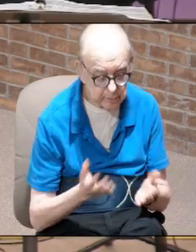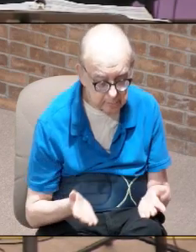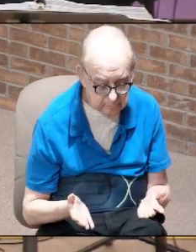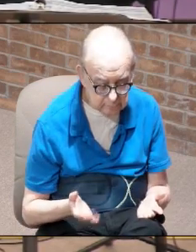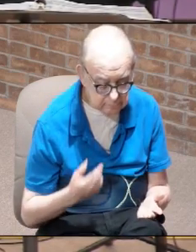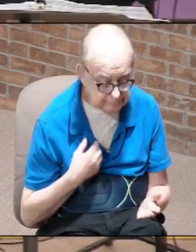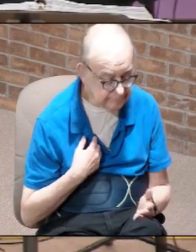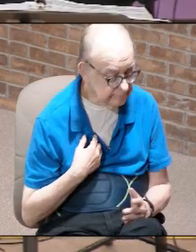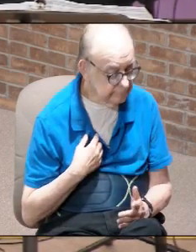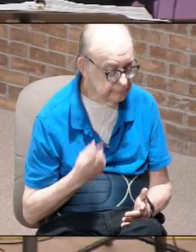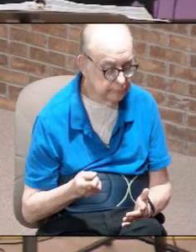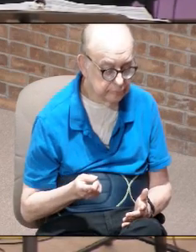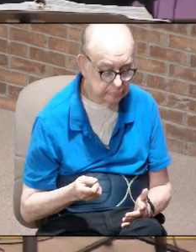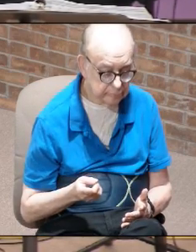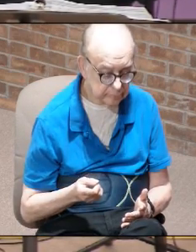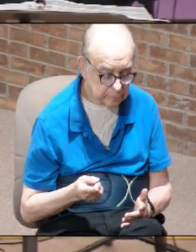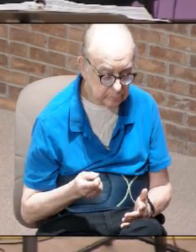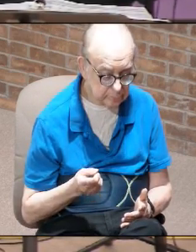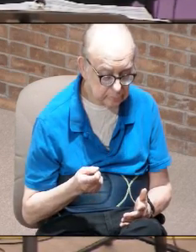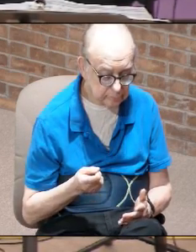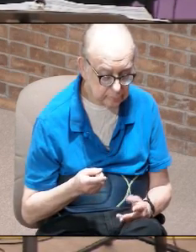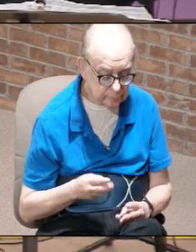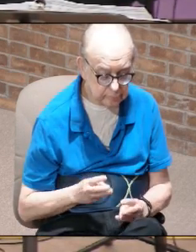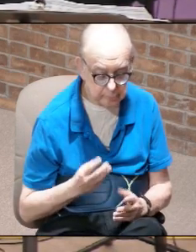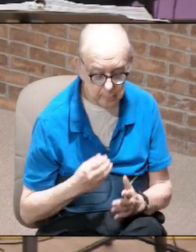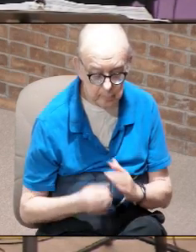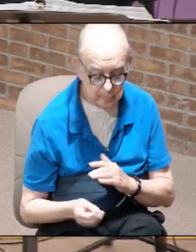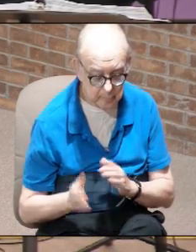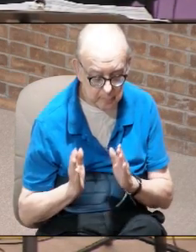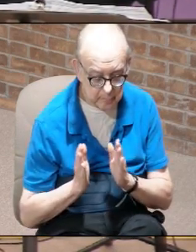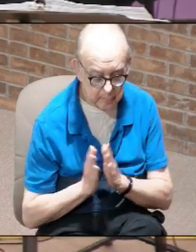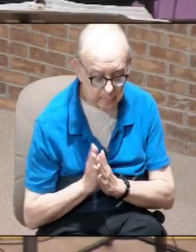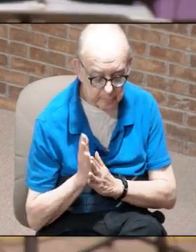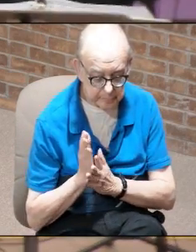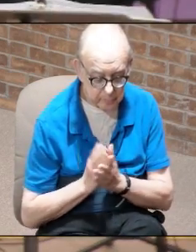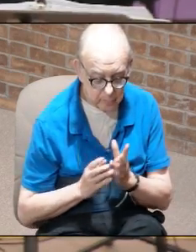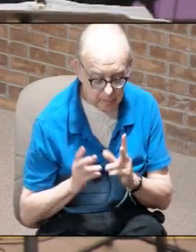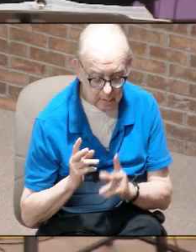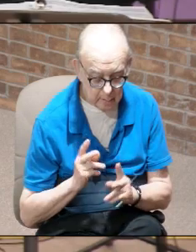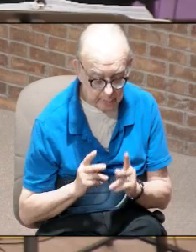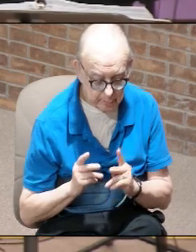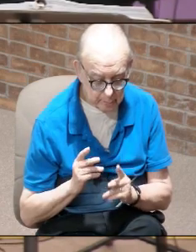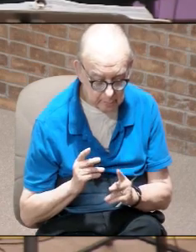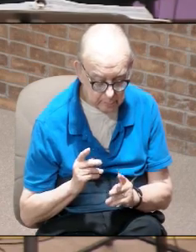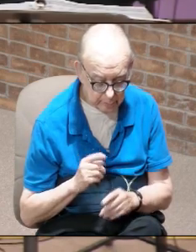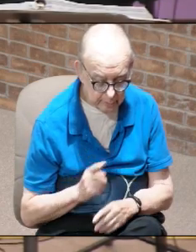I could go on the way out and I could ask some of you,